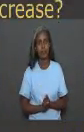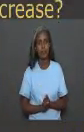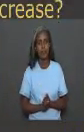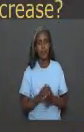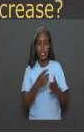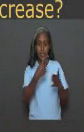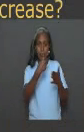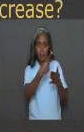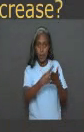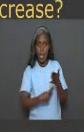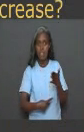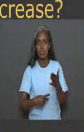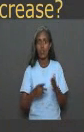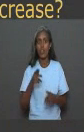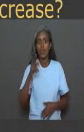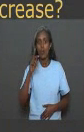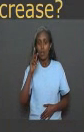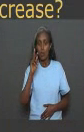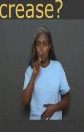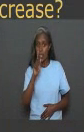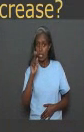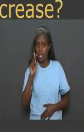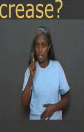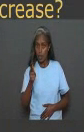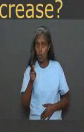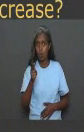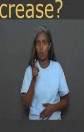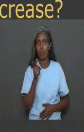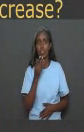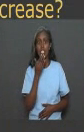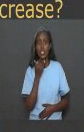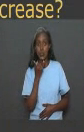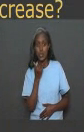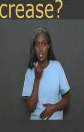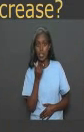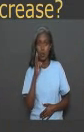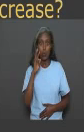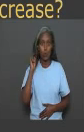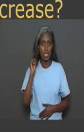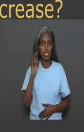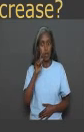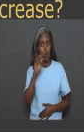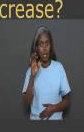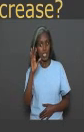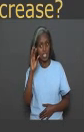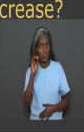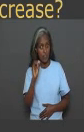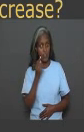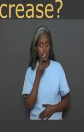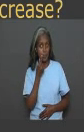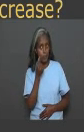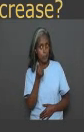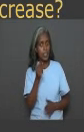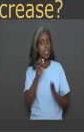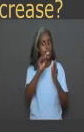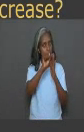The price of a kilo of sugar was 150 birr in